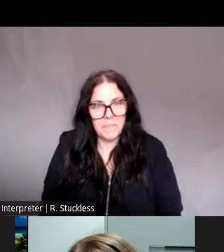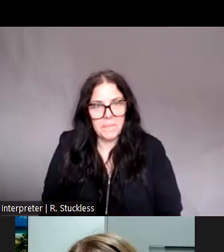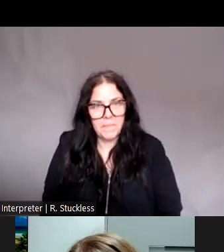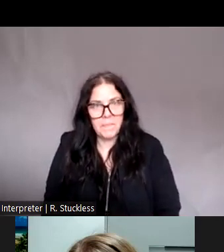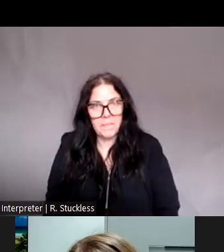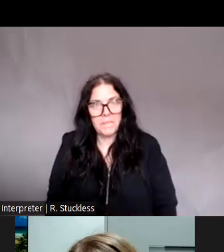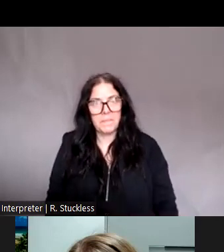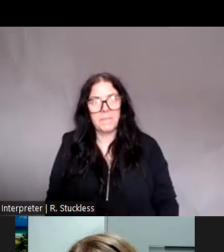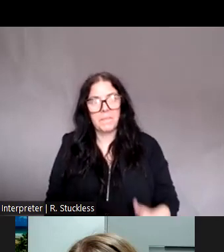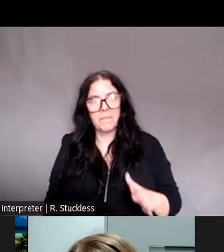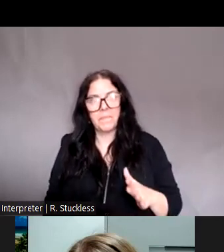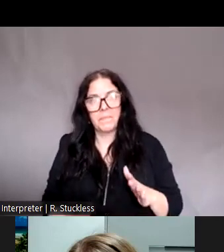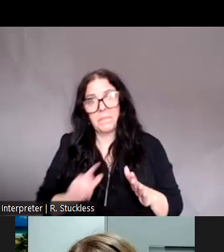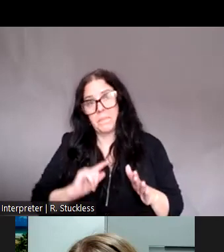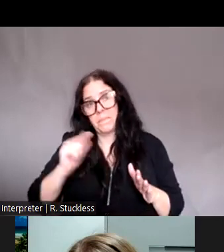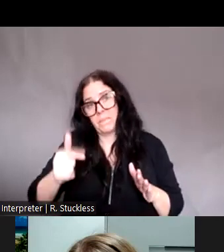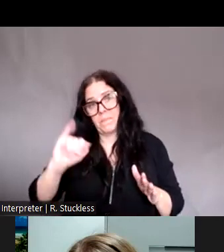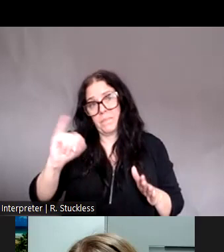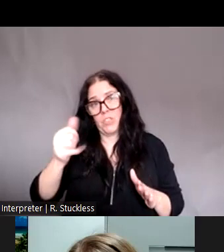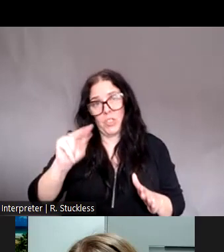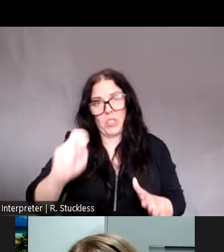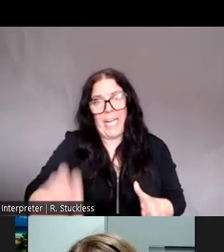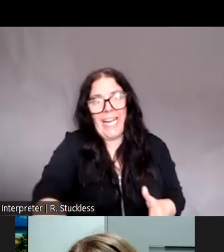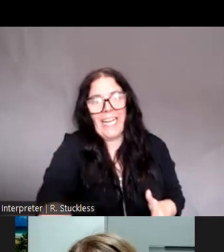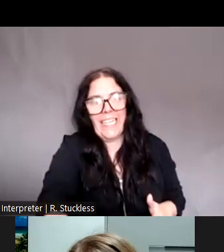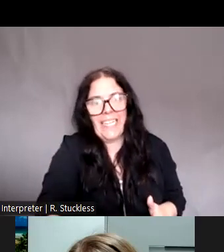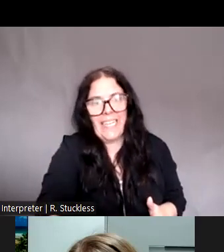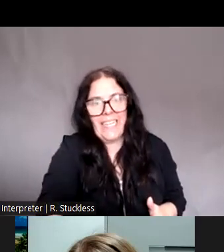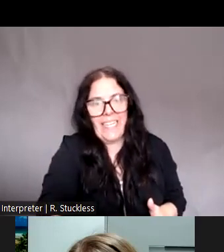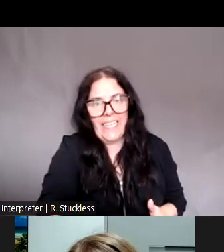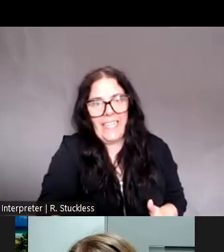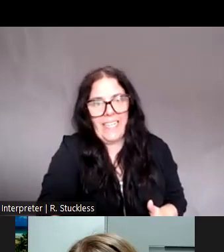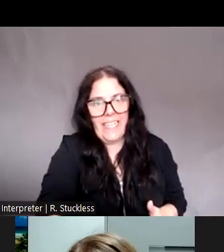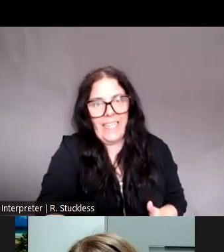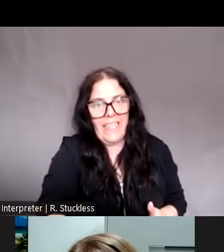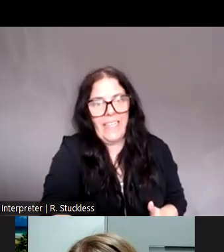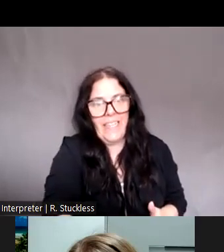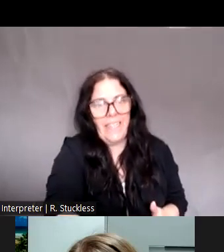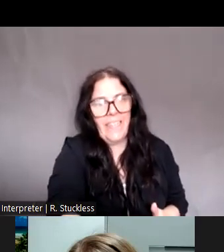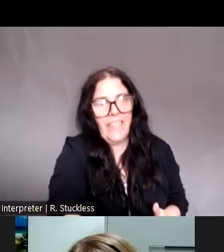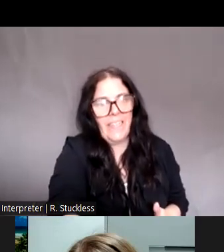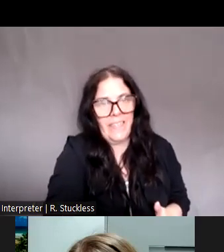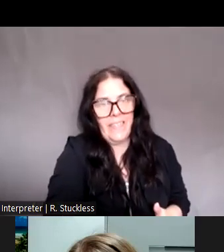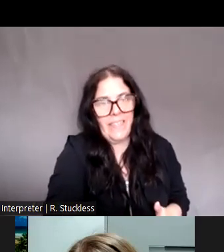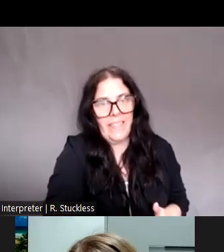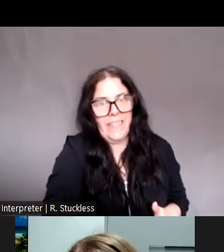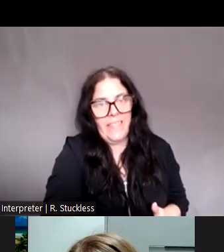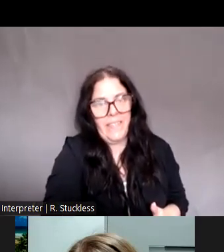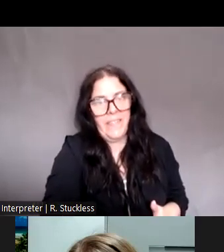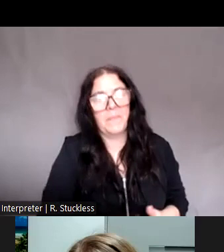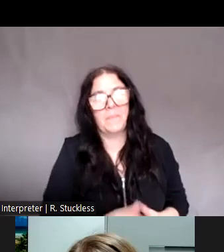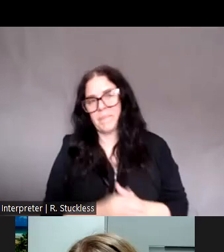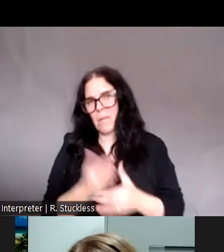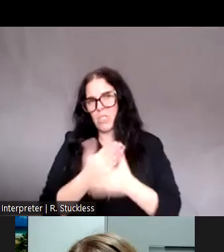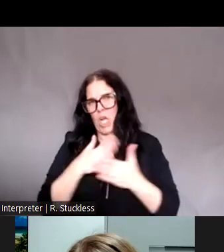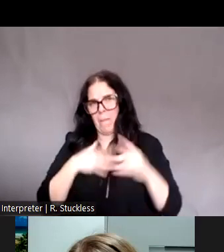I'll send it back over to Jane. Thanks, Melody. I'm just going to share my screen here, and I'm just going to say, Jim,